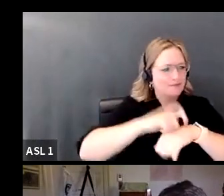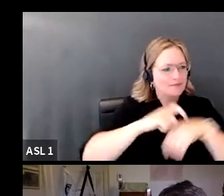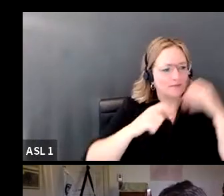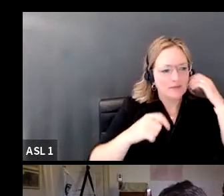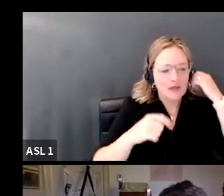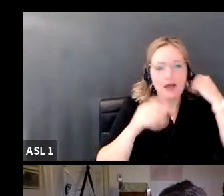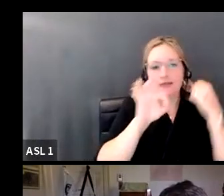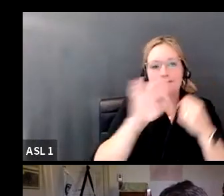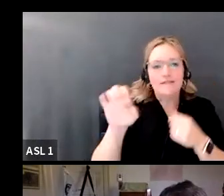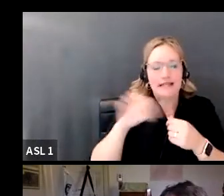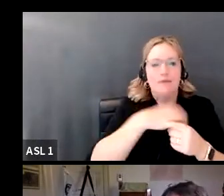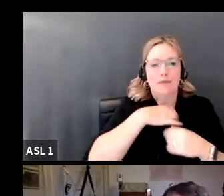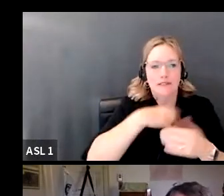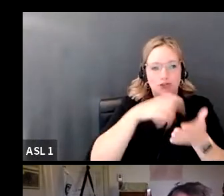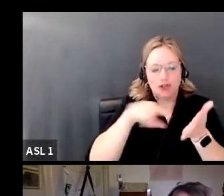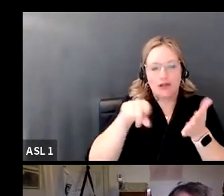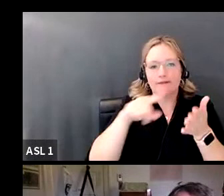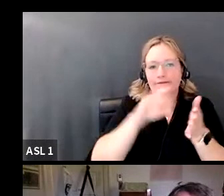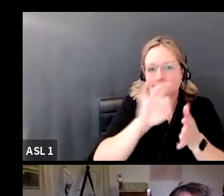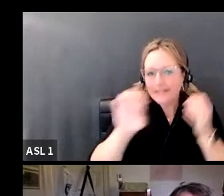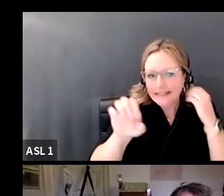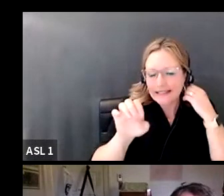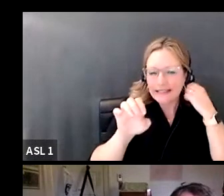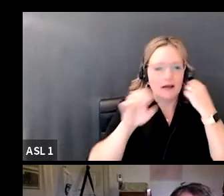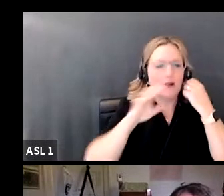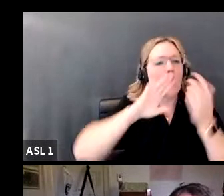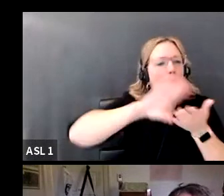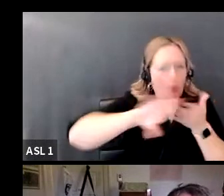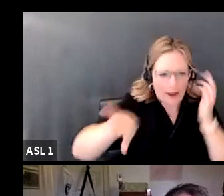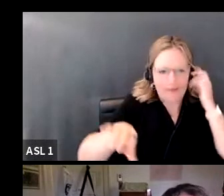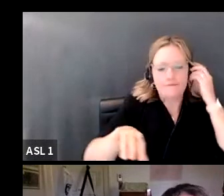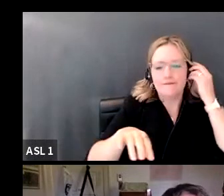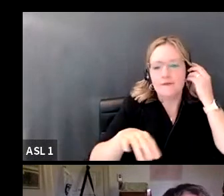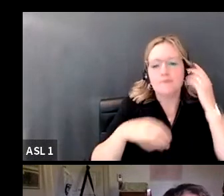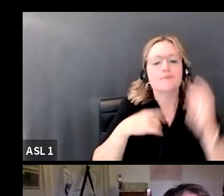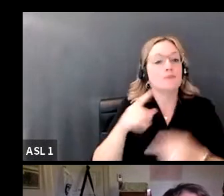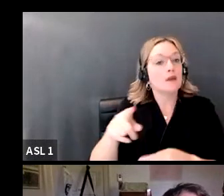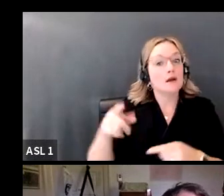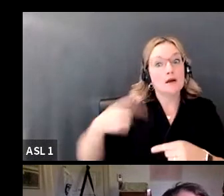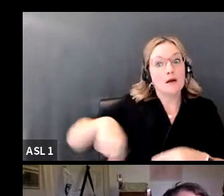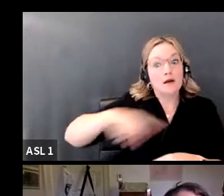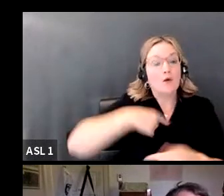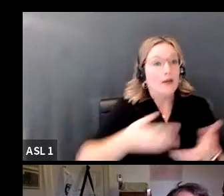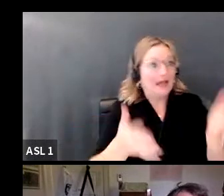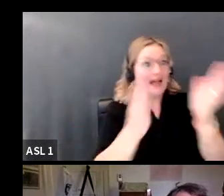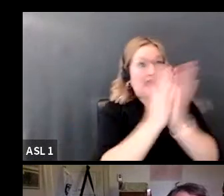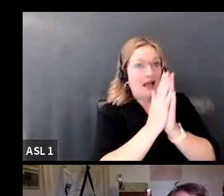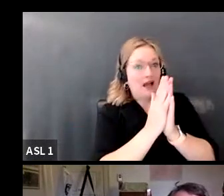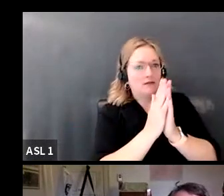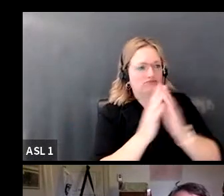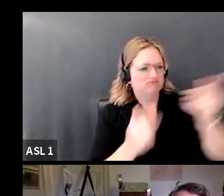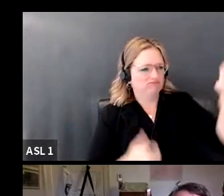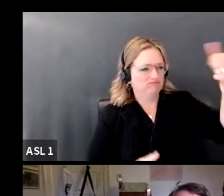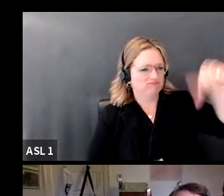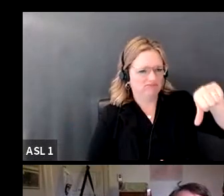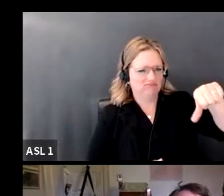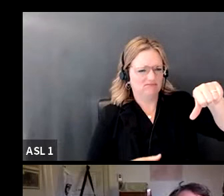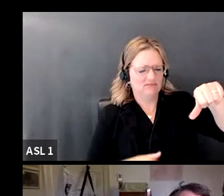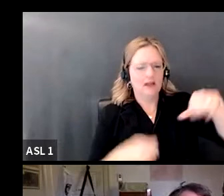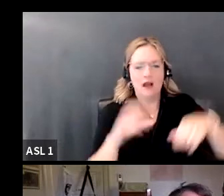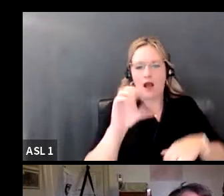needs of all were met and that volunteers could assist were required although the request was initially denied in october